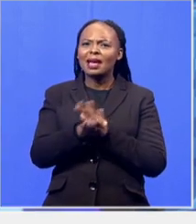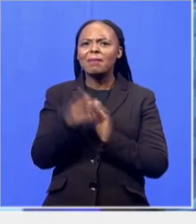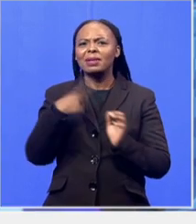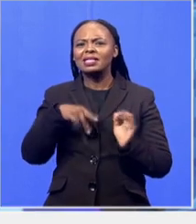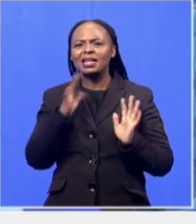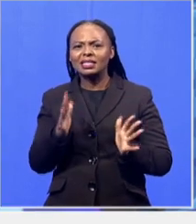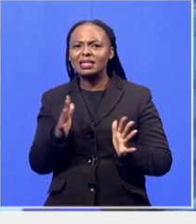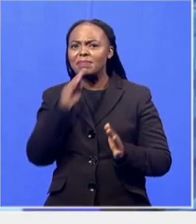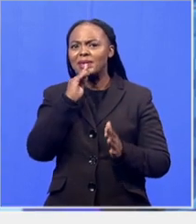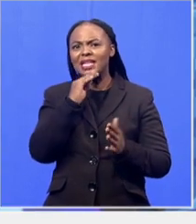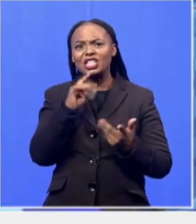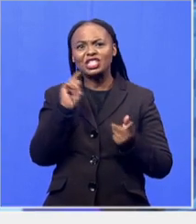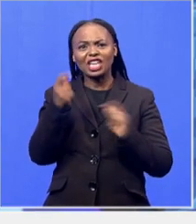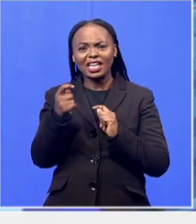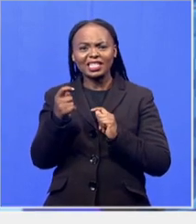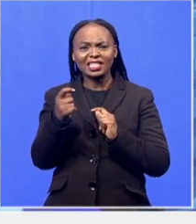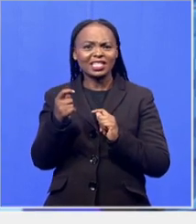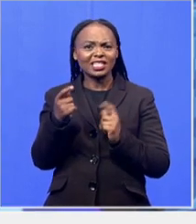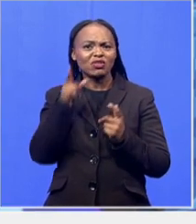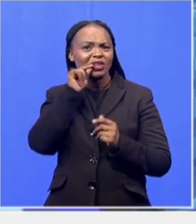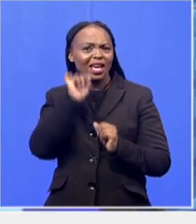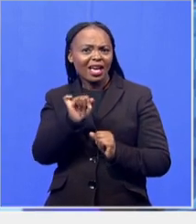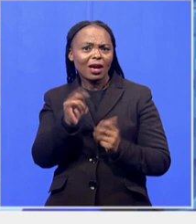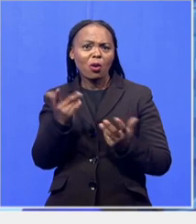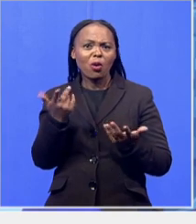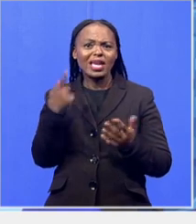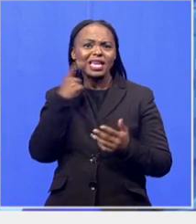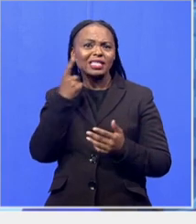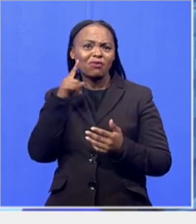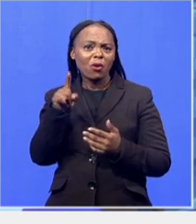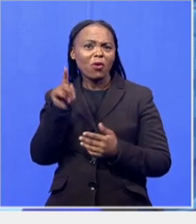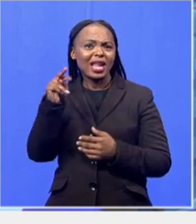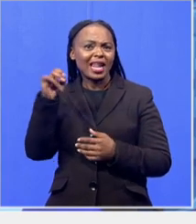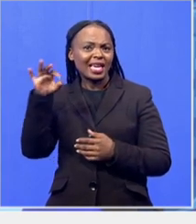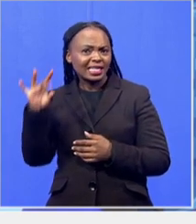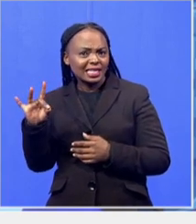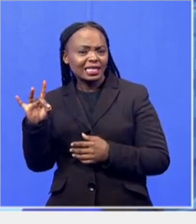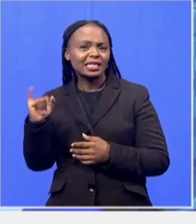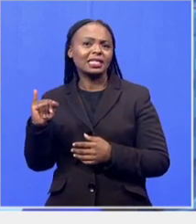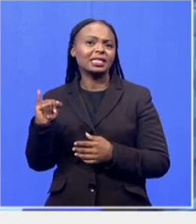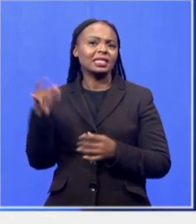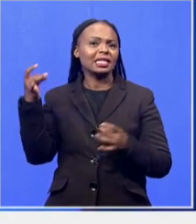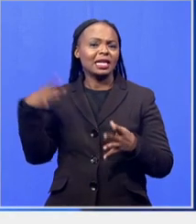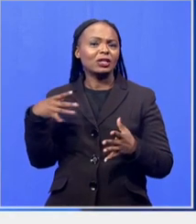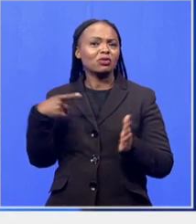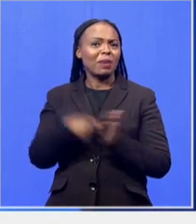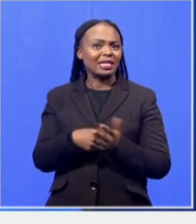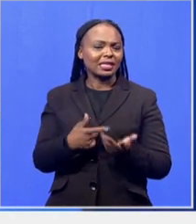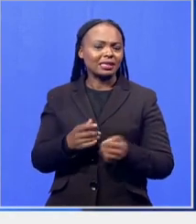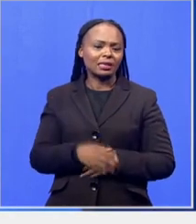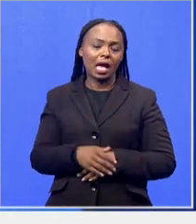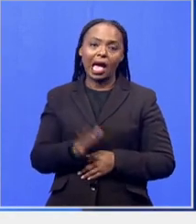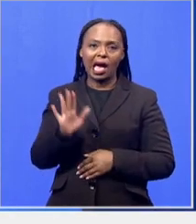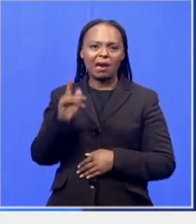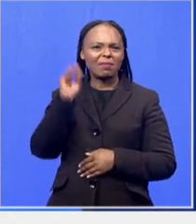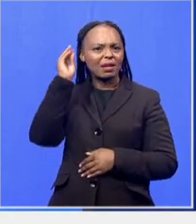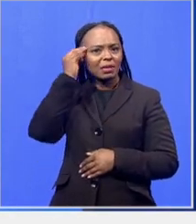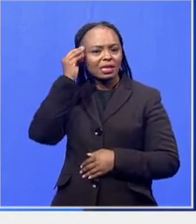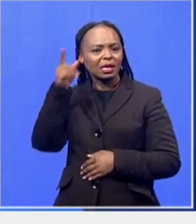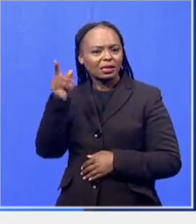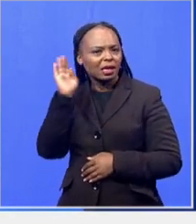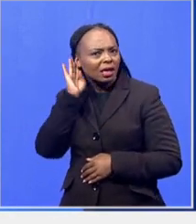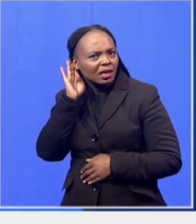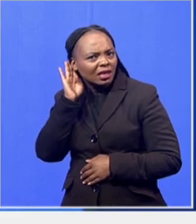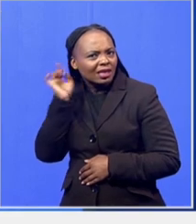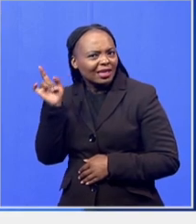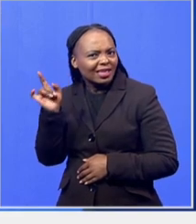might change his thoughts? So is it early for you, Naledi, to purchase? We'll see how it goes. No, I'm listening. I have very little interest in getting and purchasing a